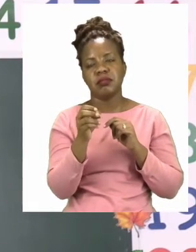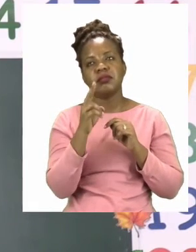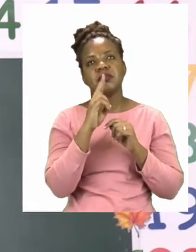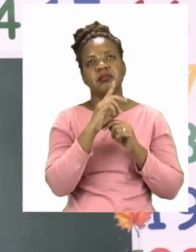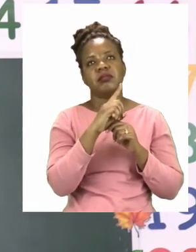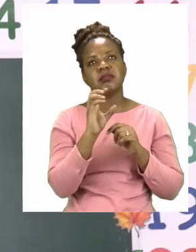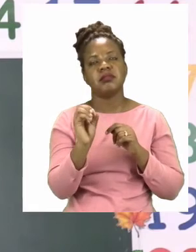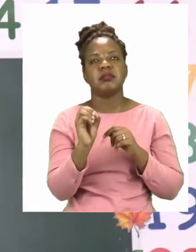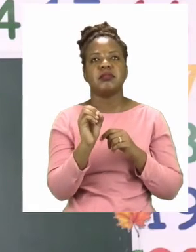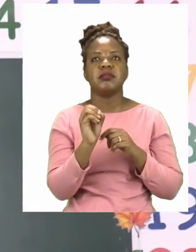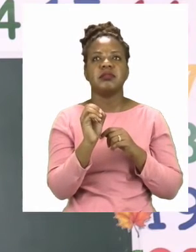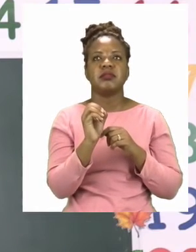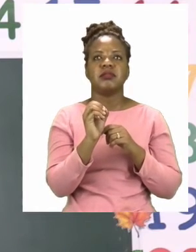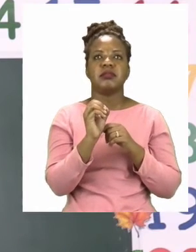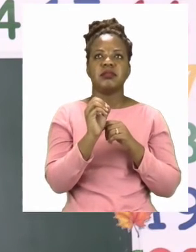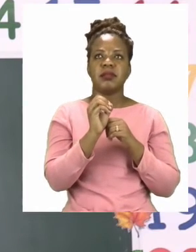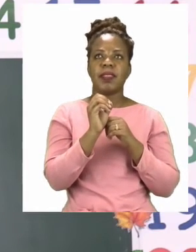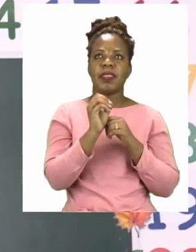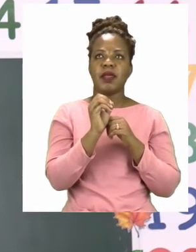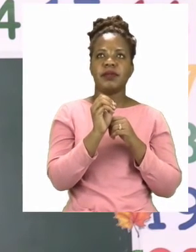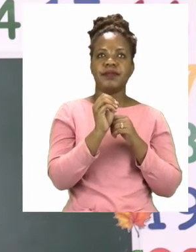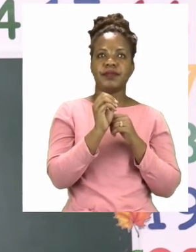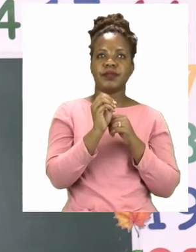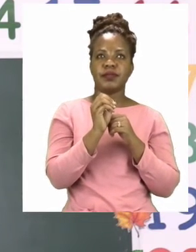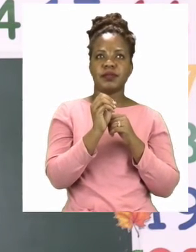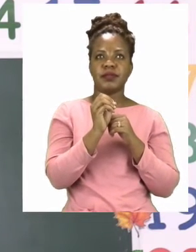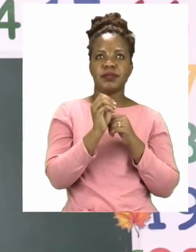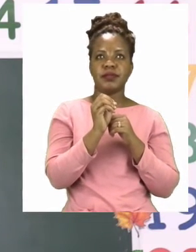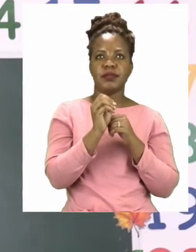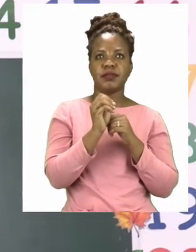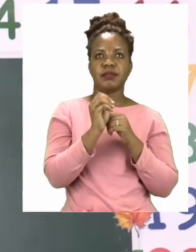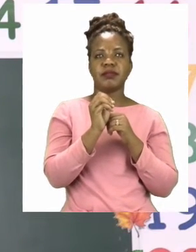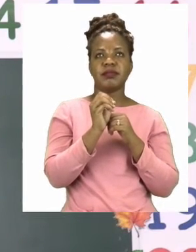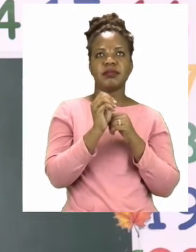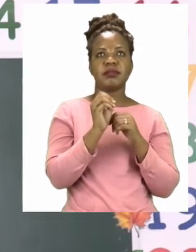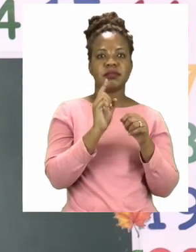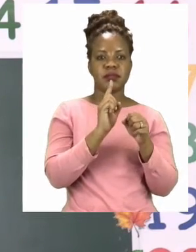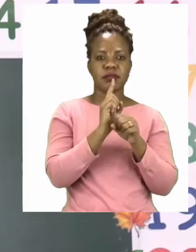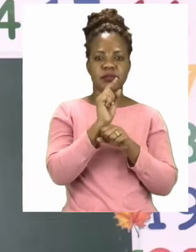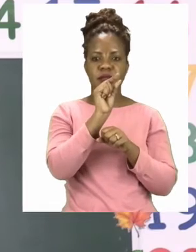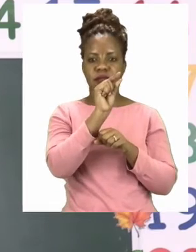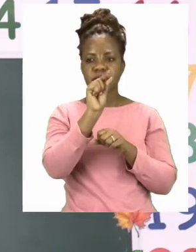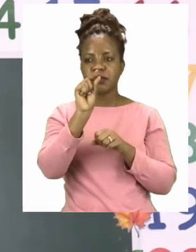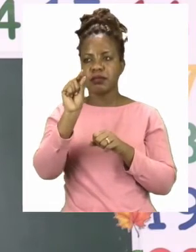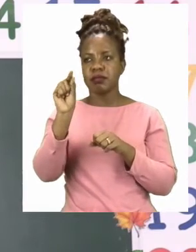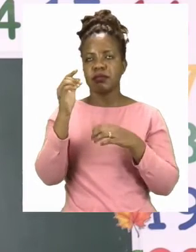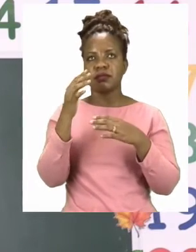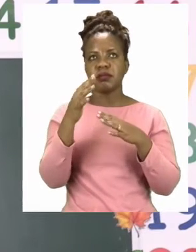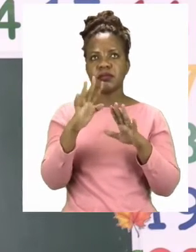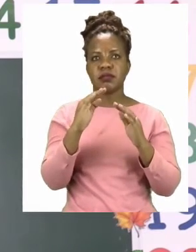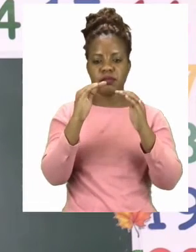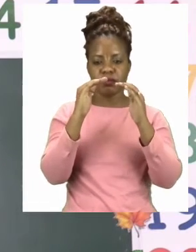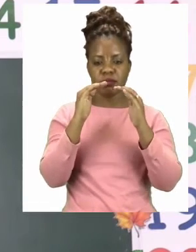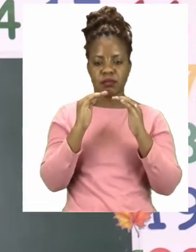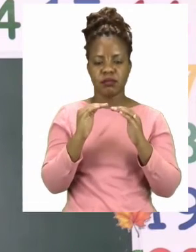equals 10. So we have done the first row together. Now we're going to do the second row